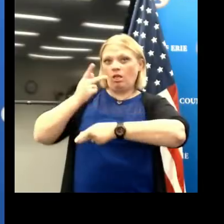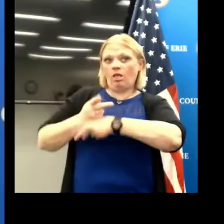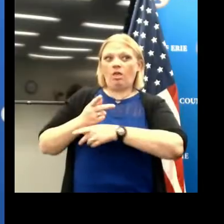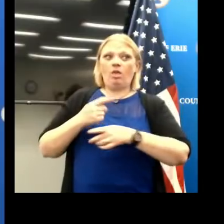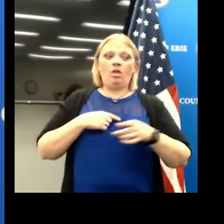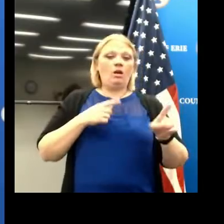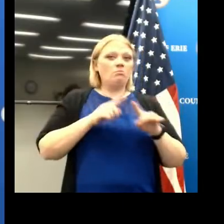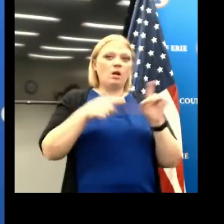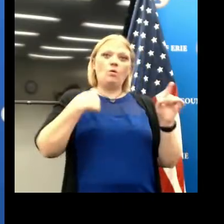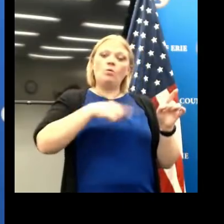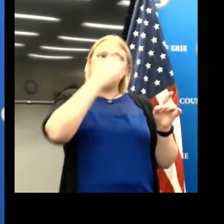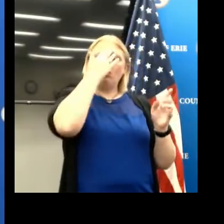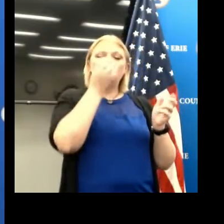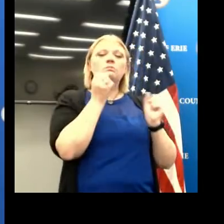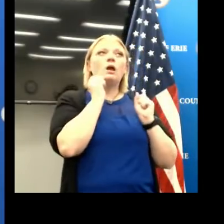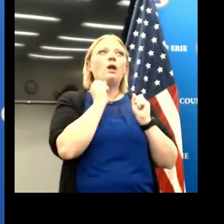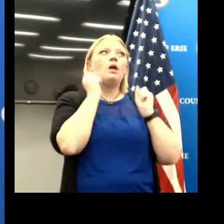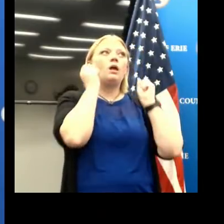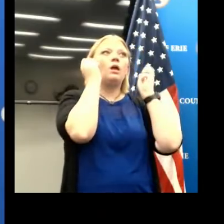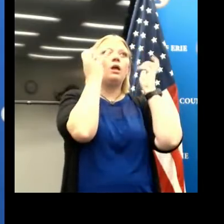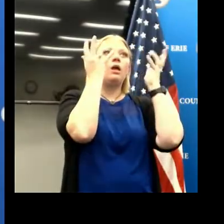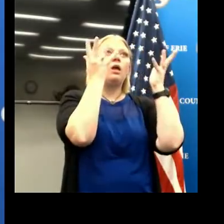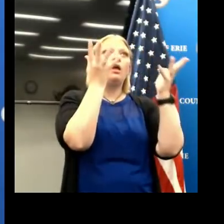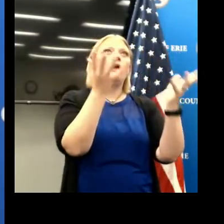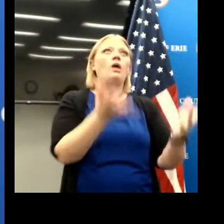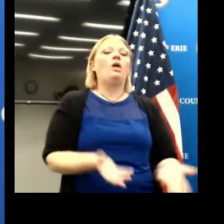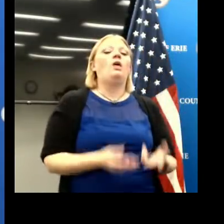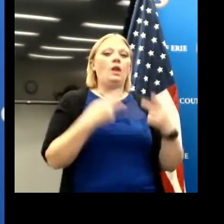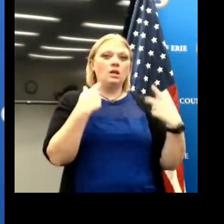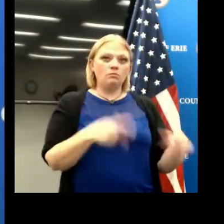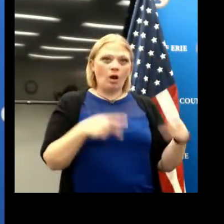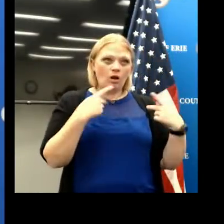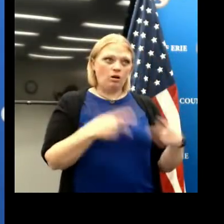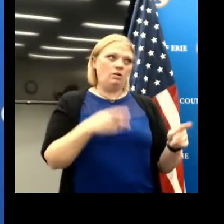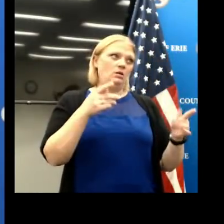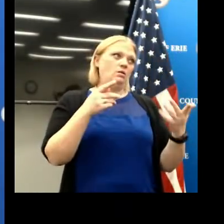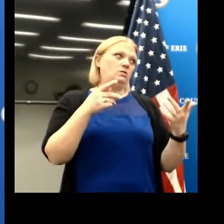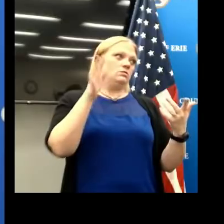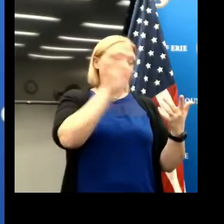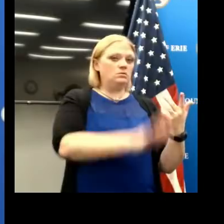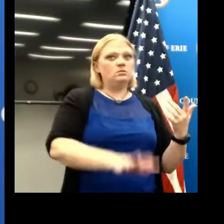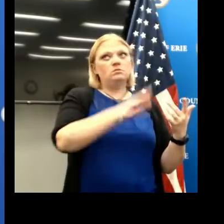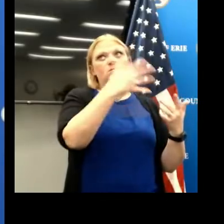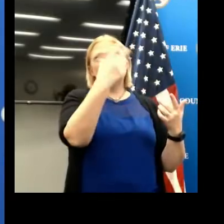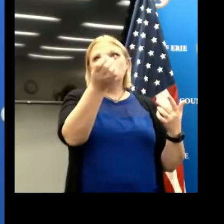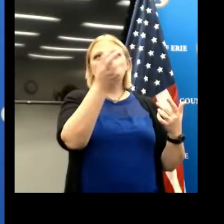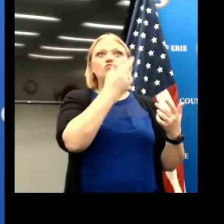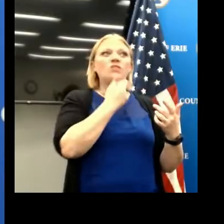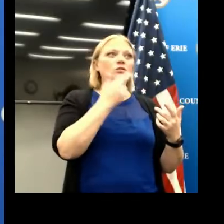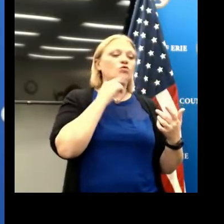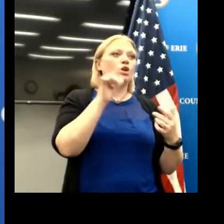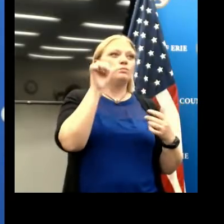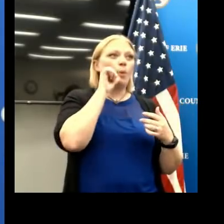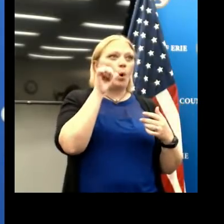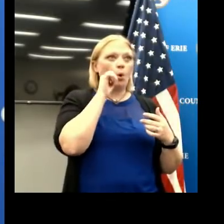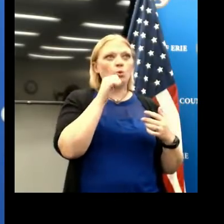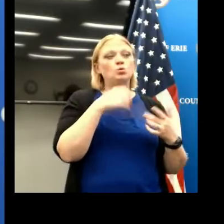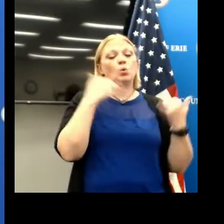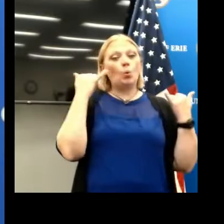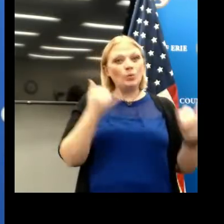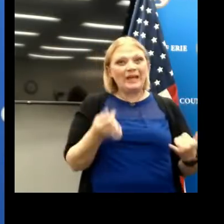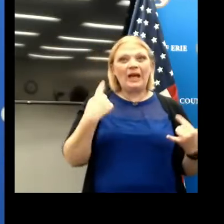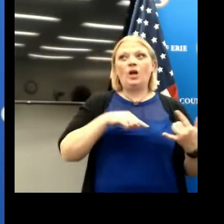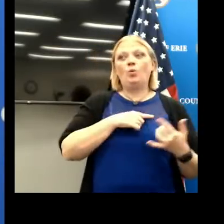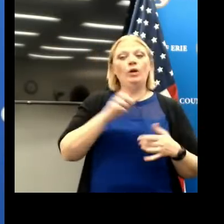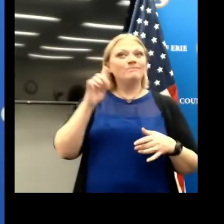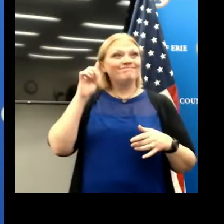parties around in private residences, as well as people going to bars and restaurants. And we're starting to hear now of individuals